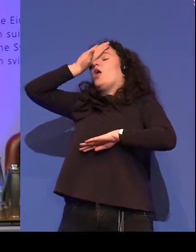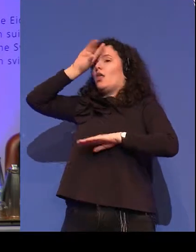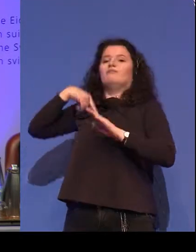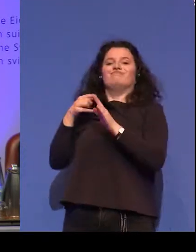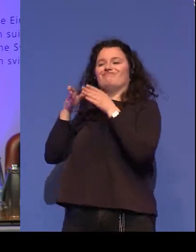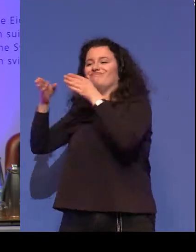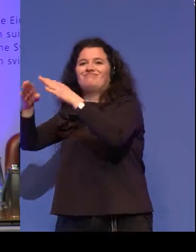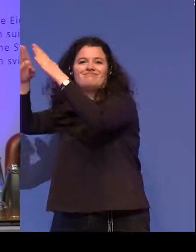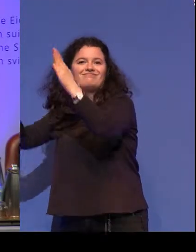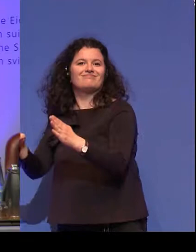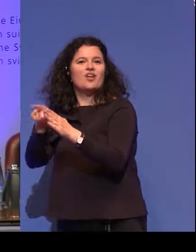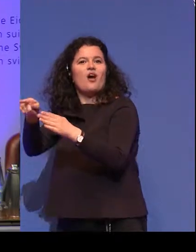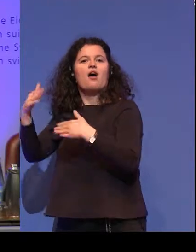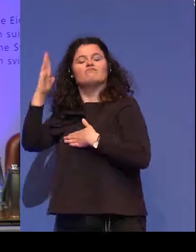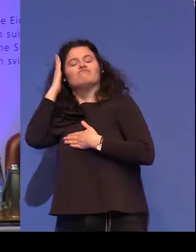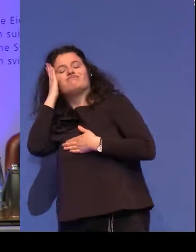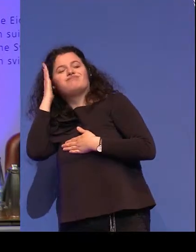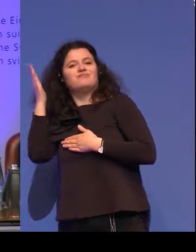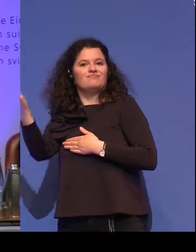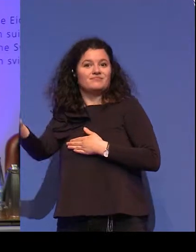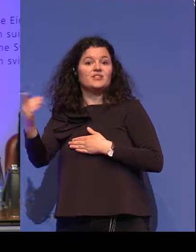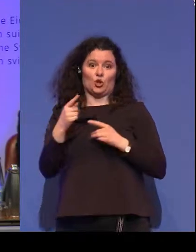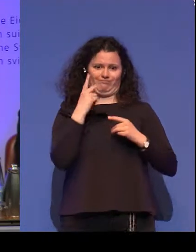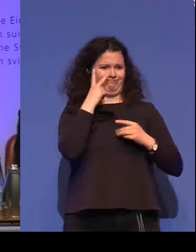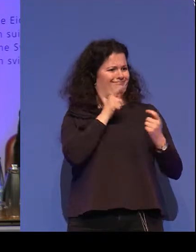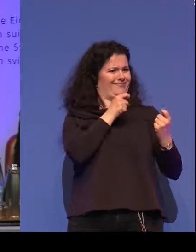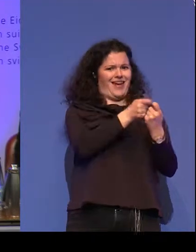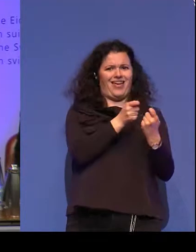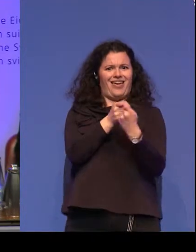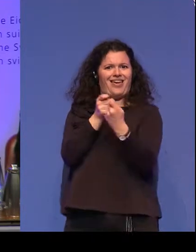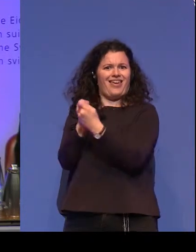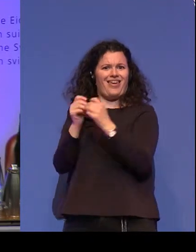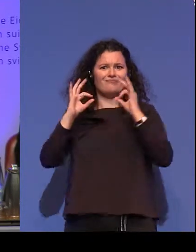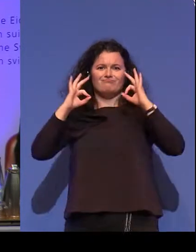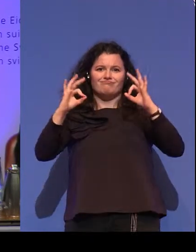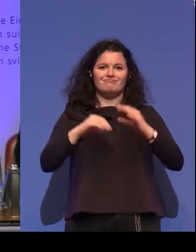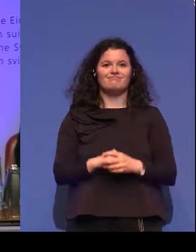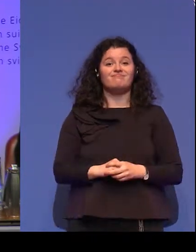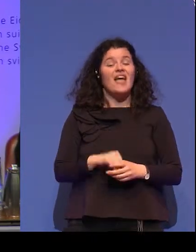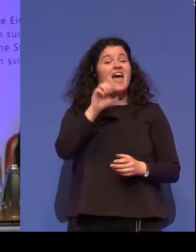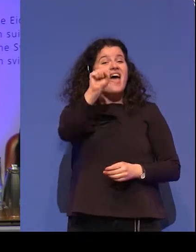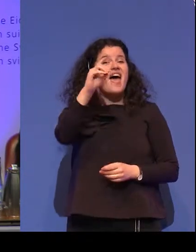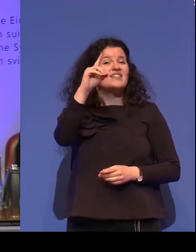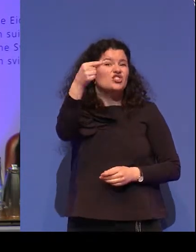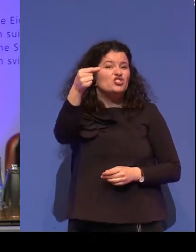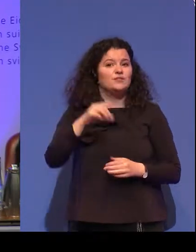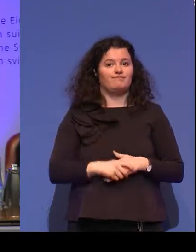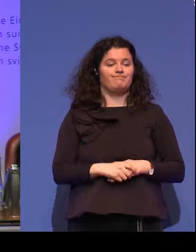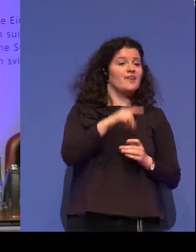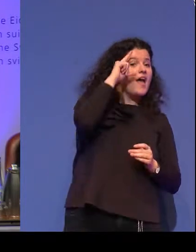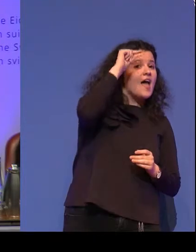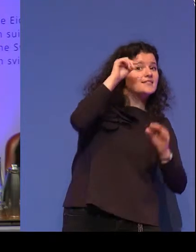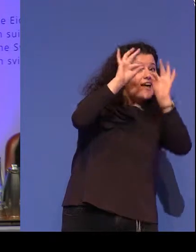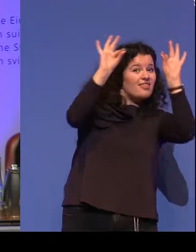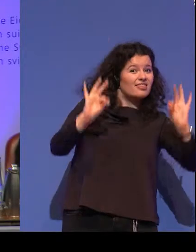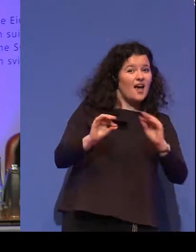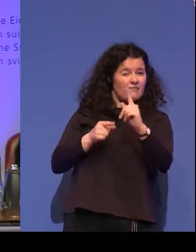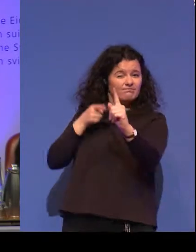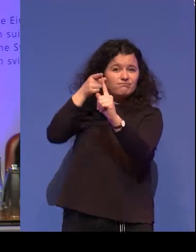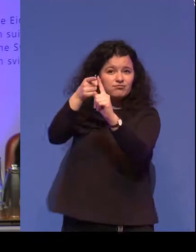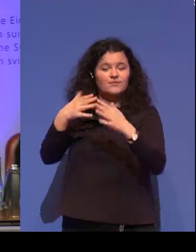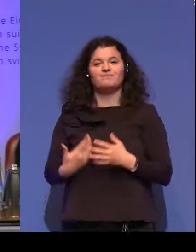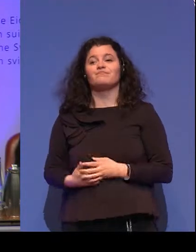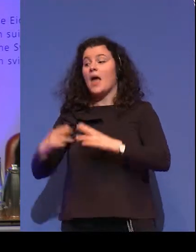separate. So all of this is to say the SDGs, the Sendai goals, and the Paris